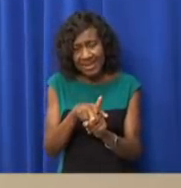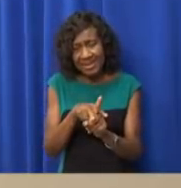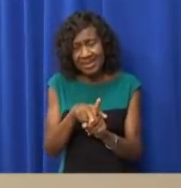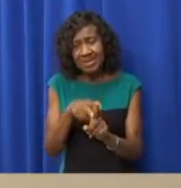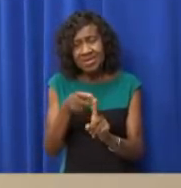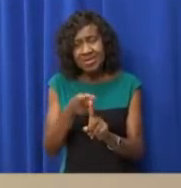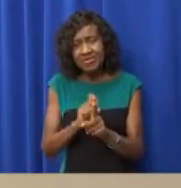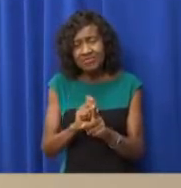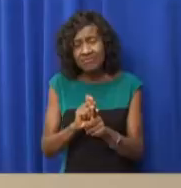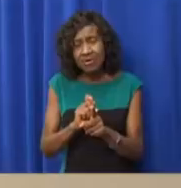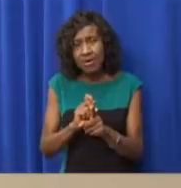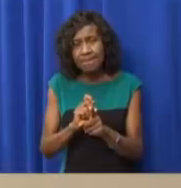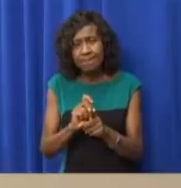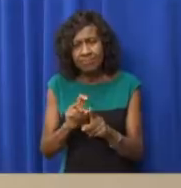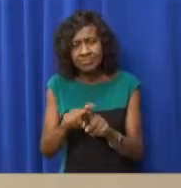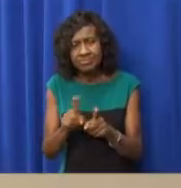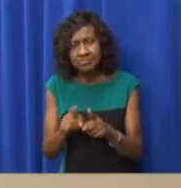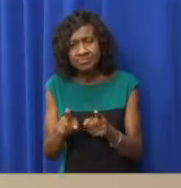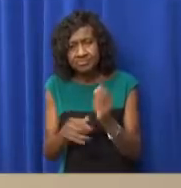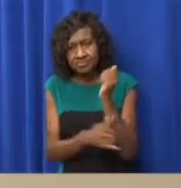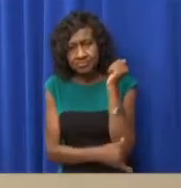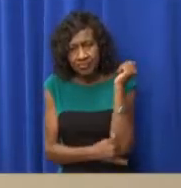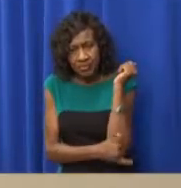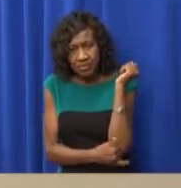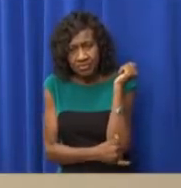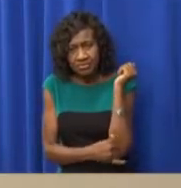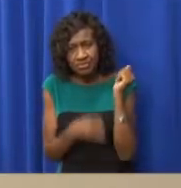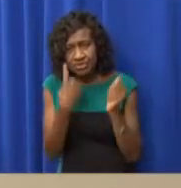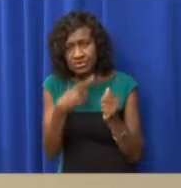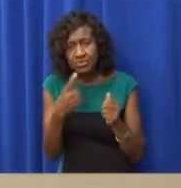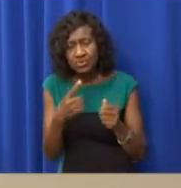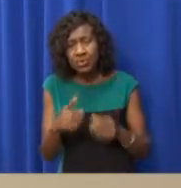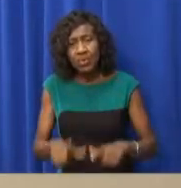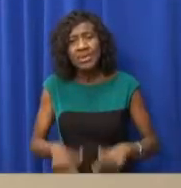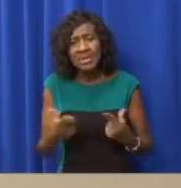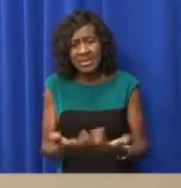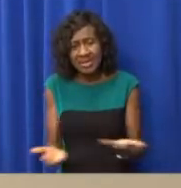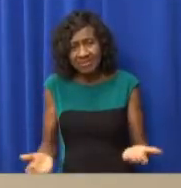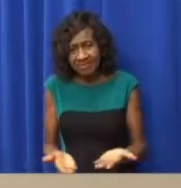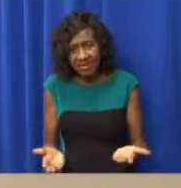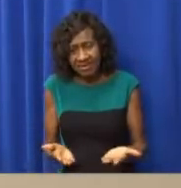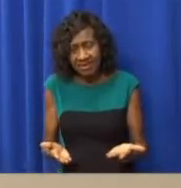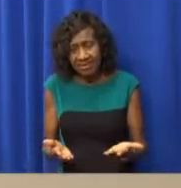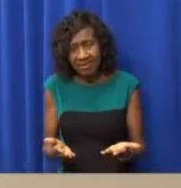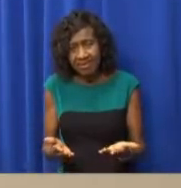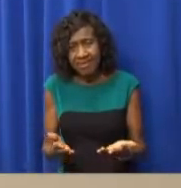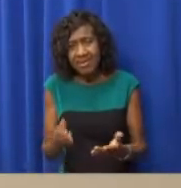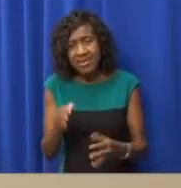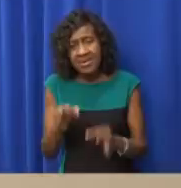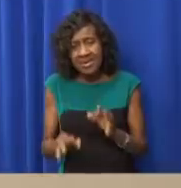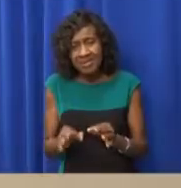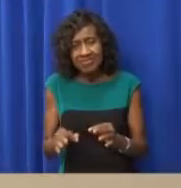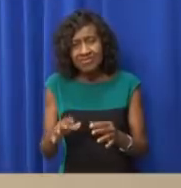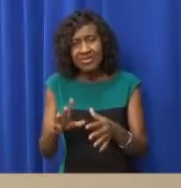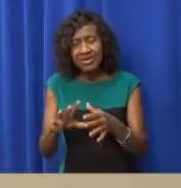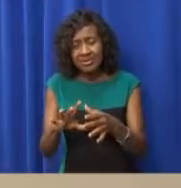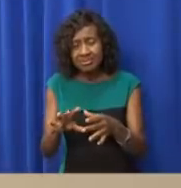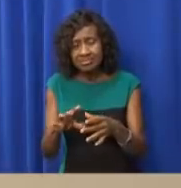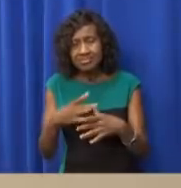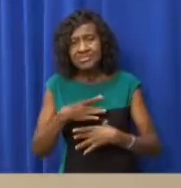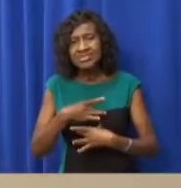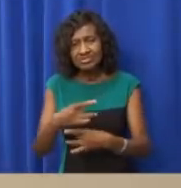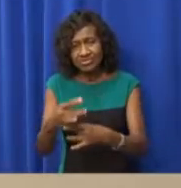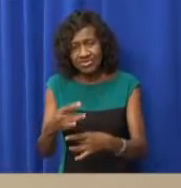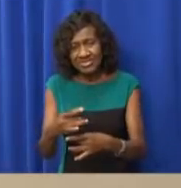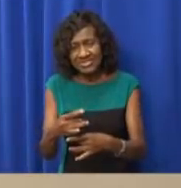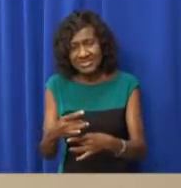Commonwealth citizens who are permanently resident in the Cayman Islands. If you are interested in this great opportunity and have a real